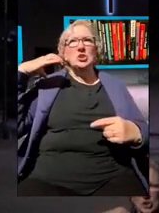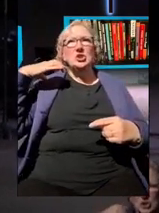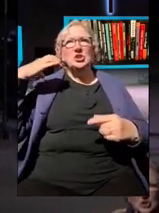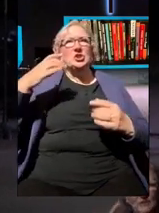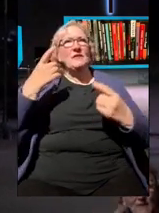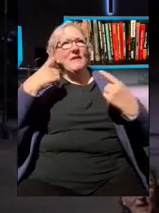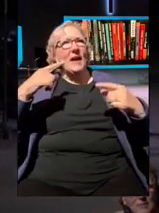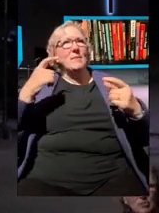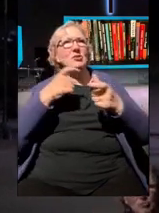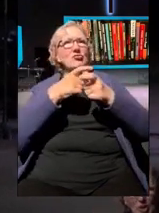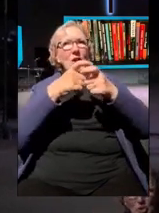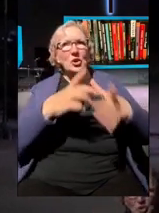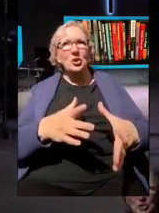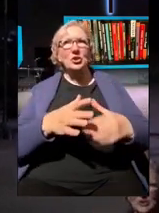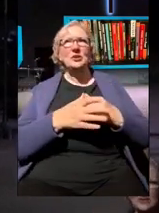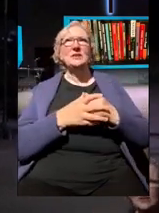runners